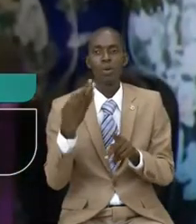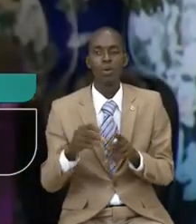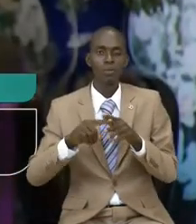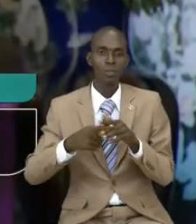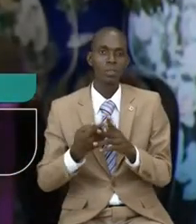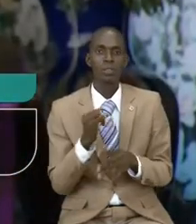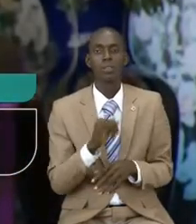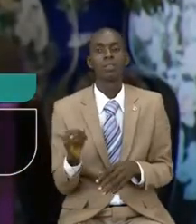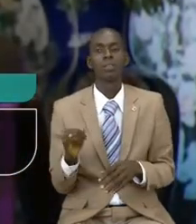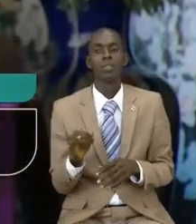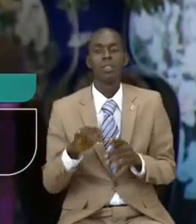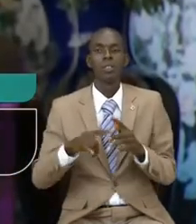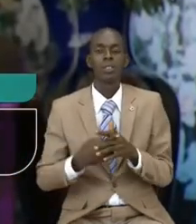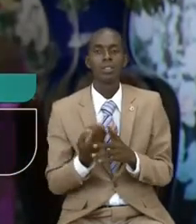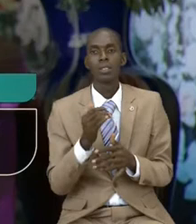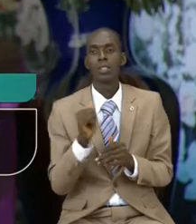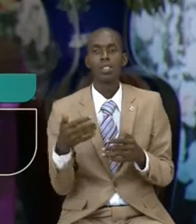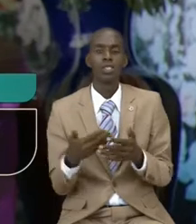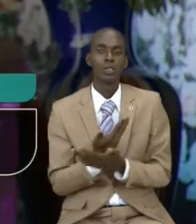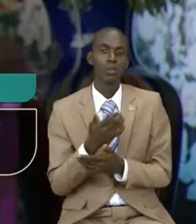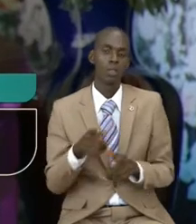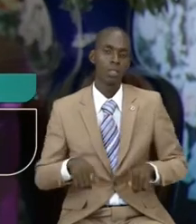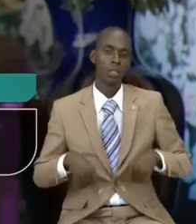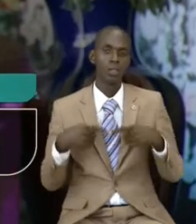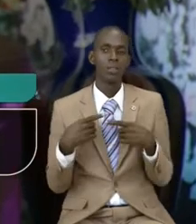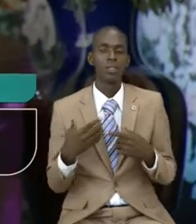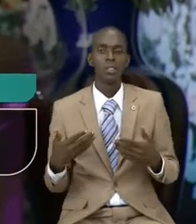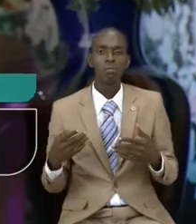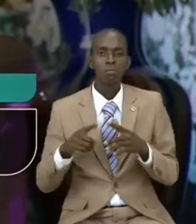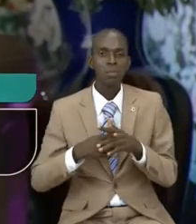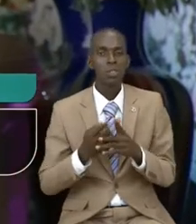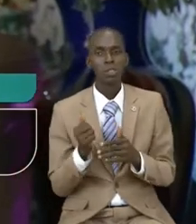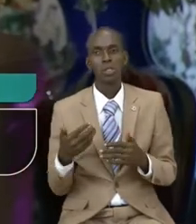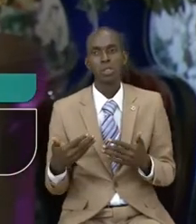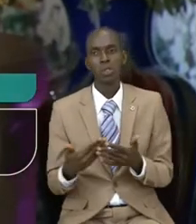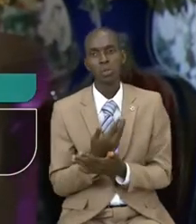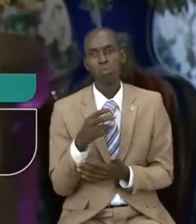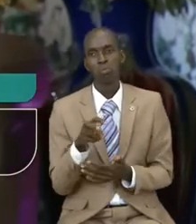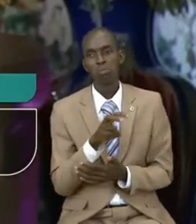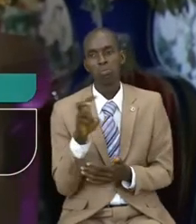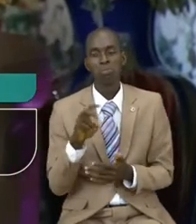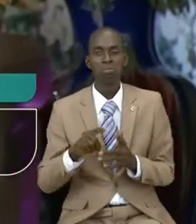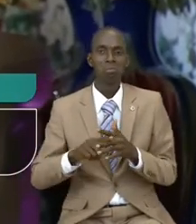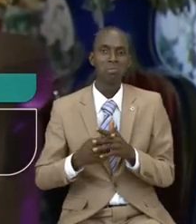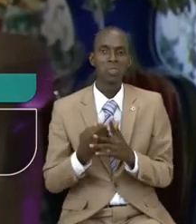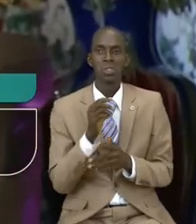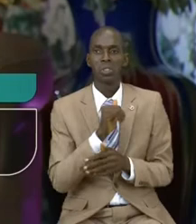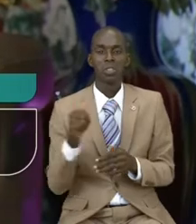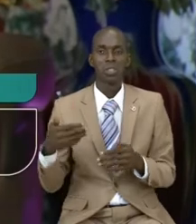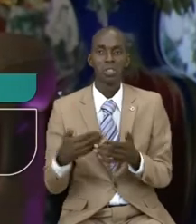starting a new life, starting a new journey, starting a new